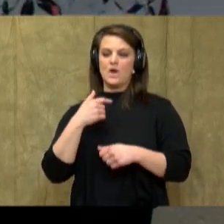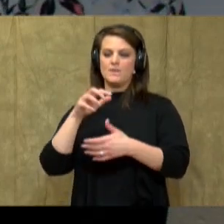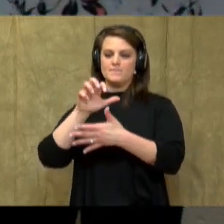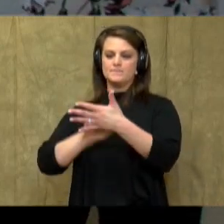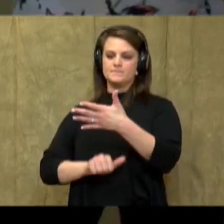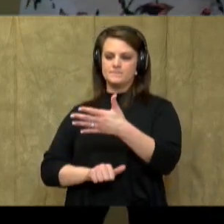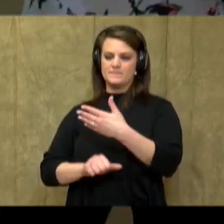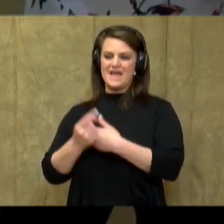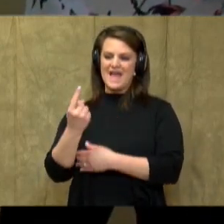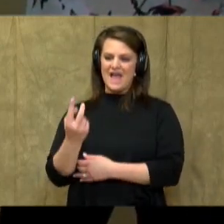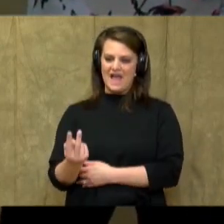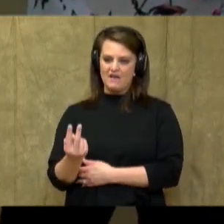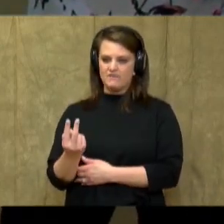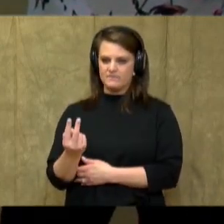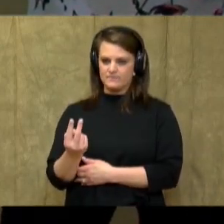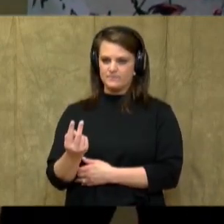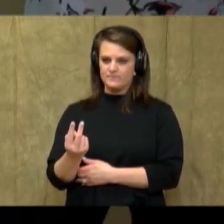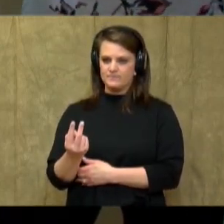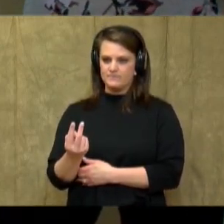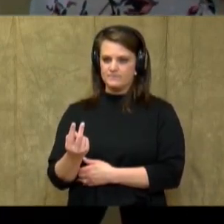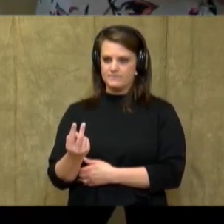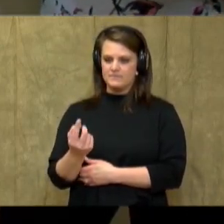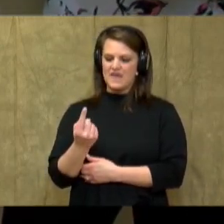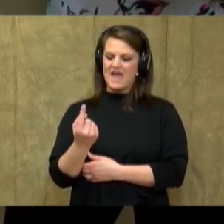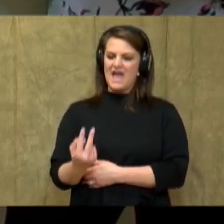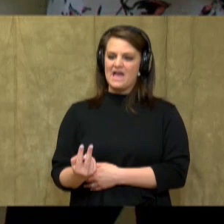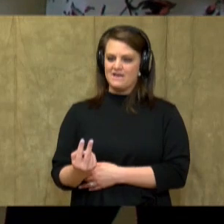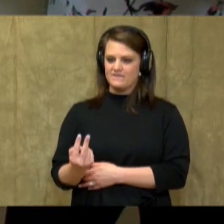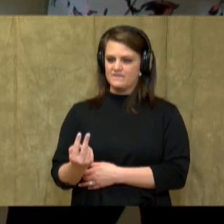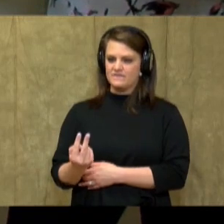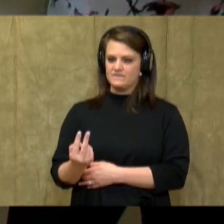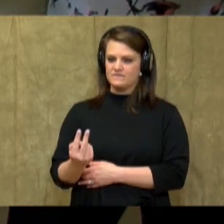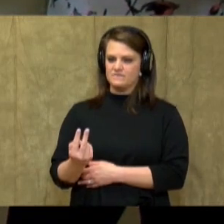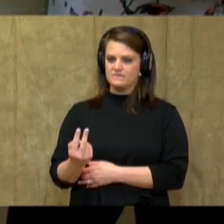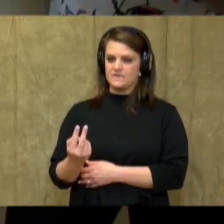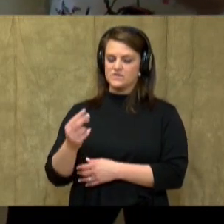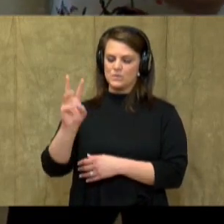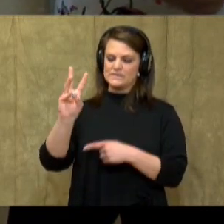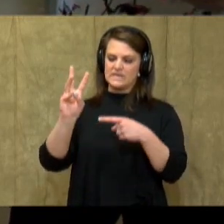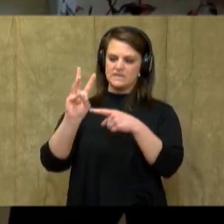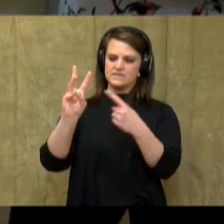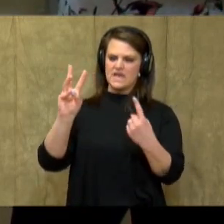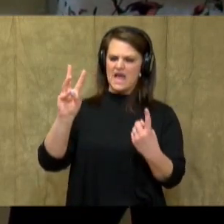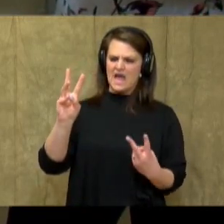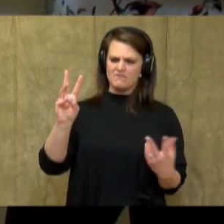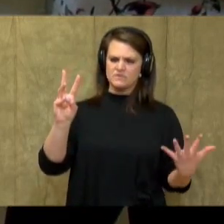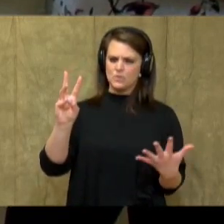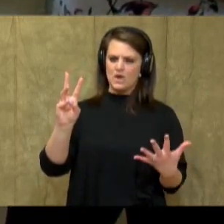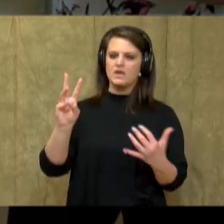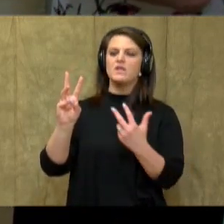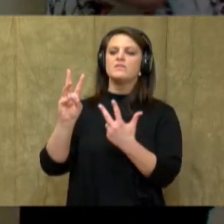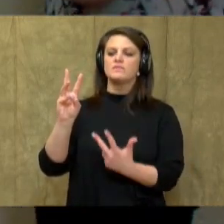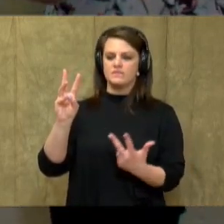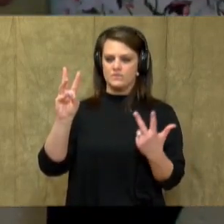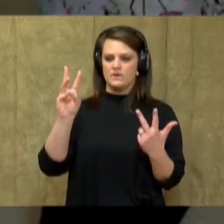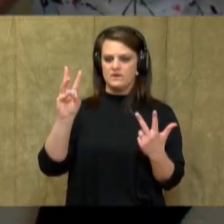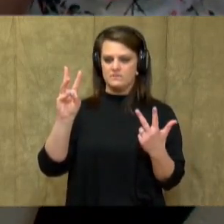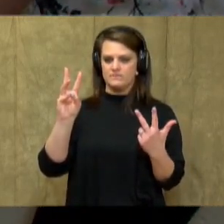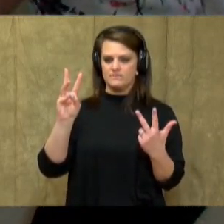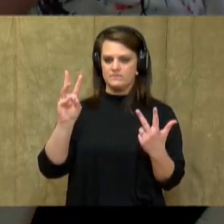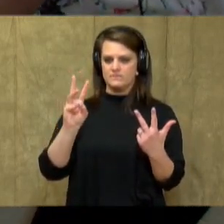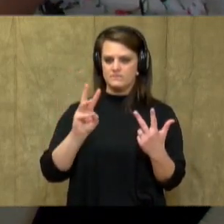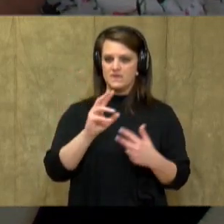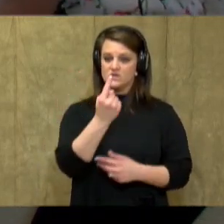away half. What is half of 6? 3, yeah. So